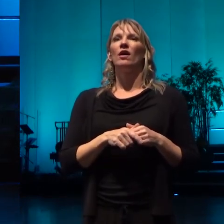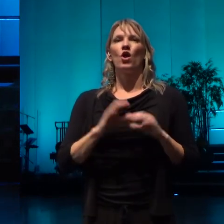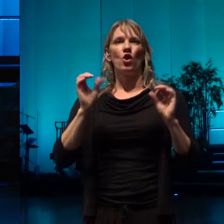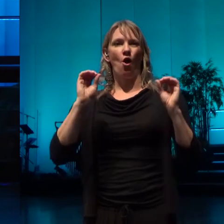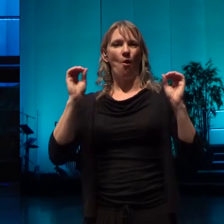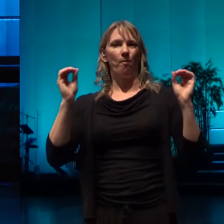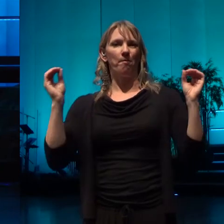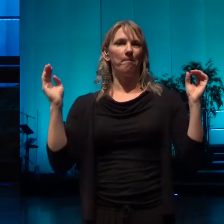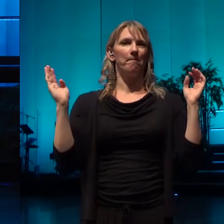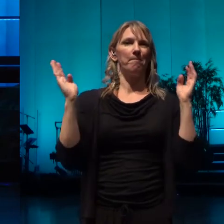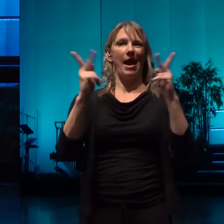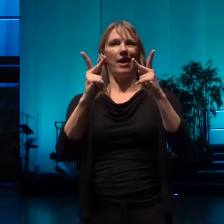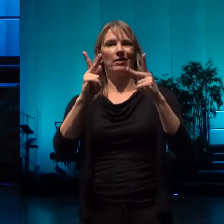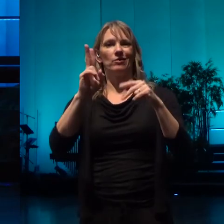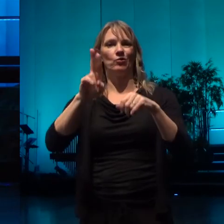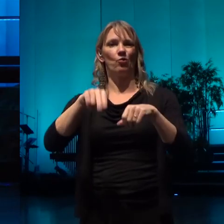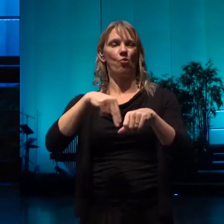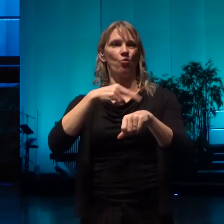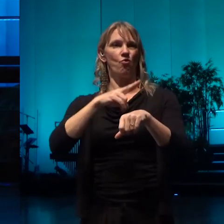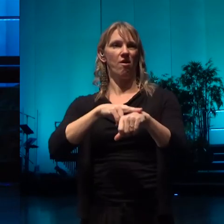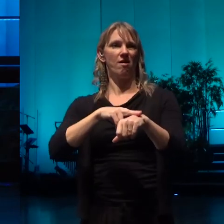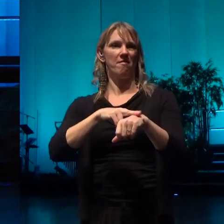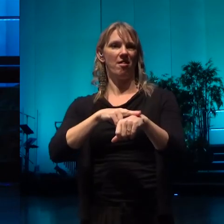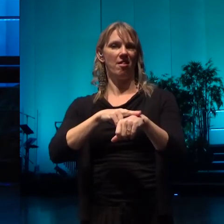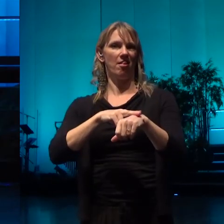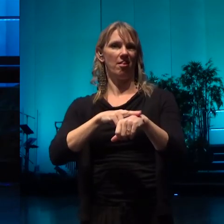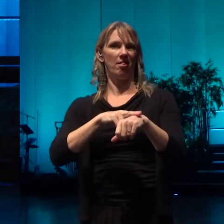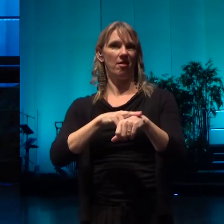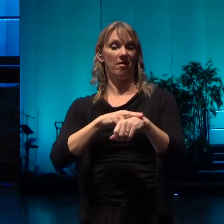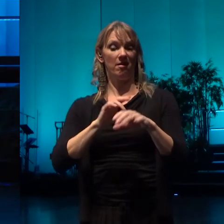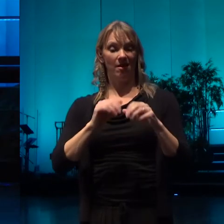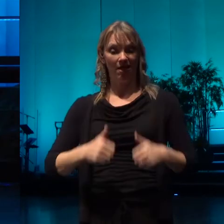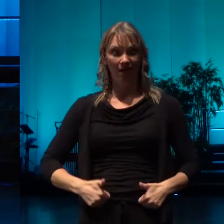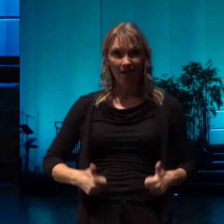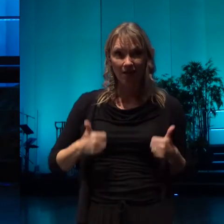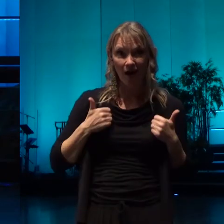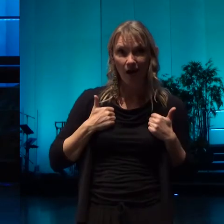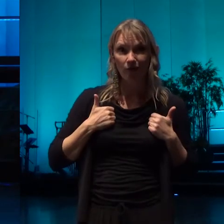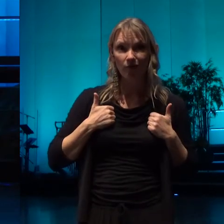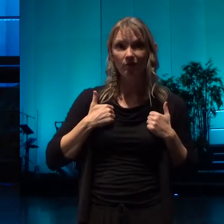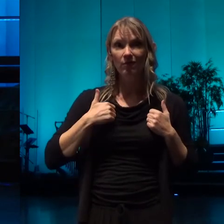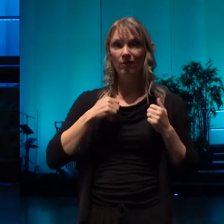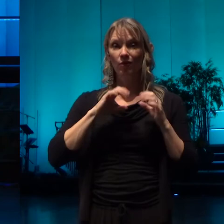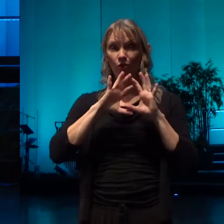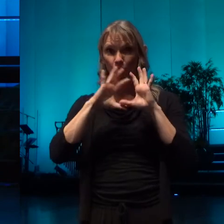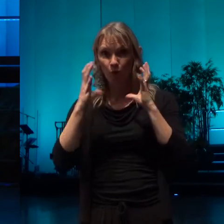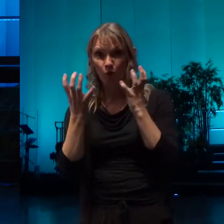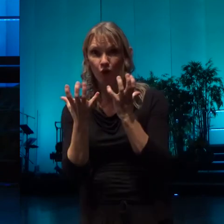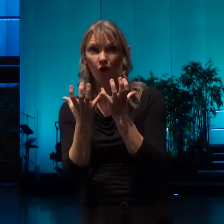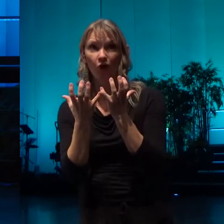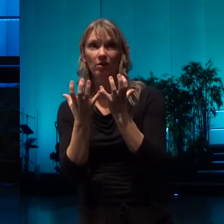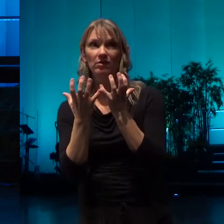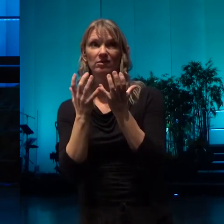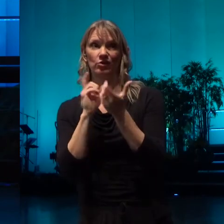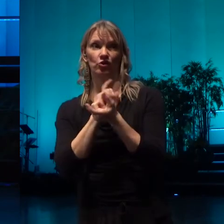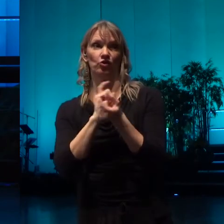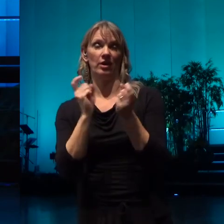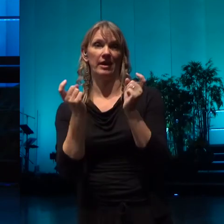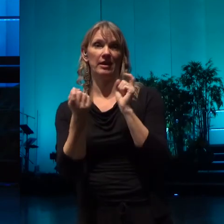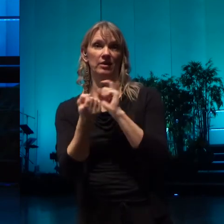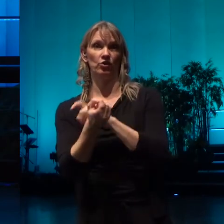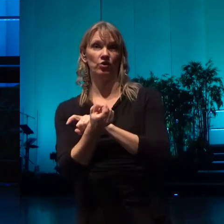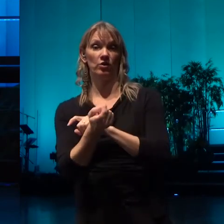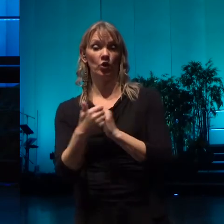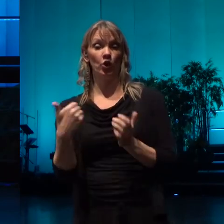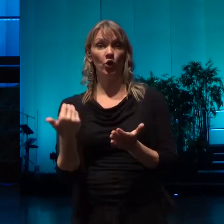normal. That life and the world had changed. And when we got back to whatever the